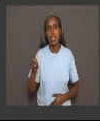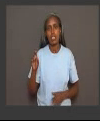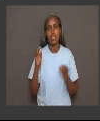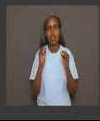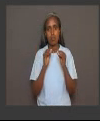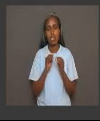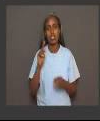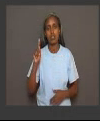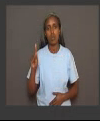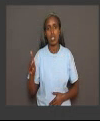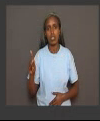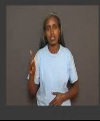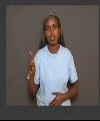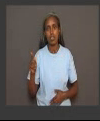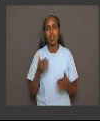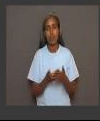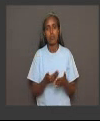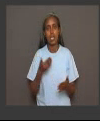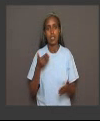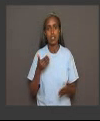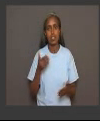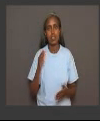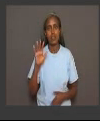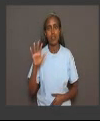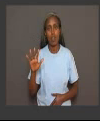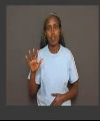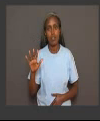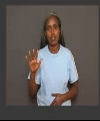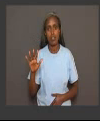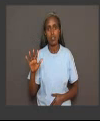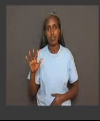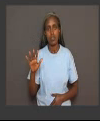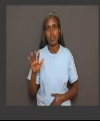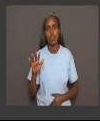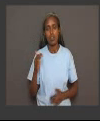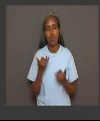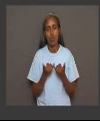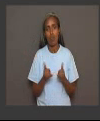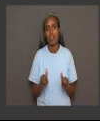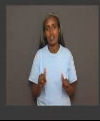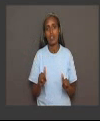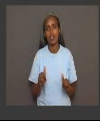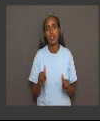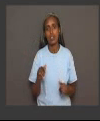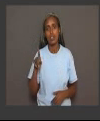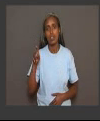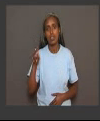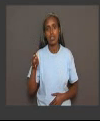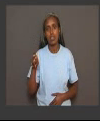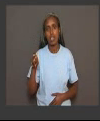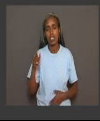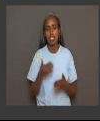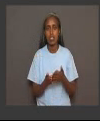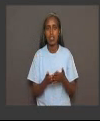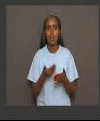x plus 1 minus 5 over